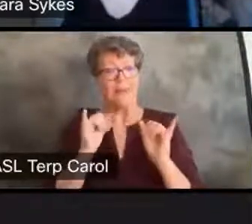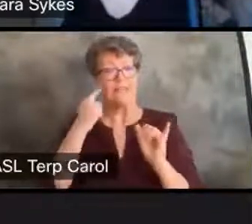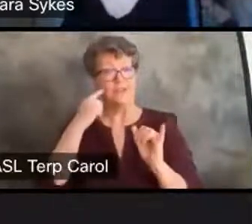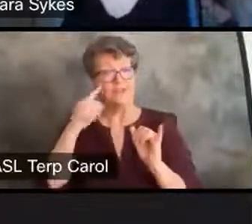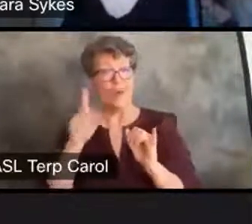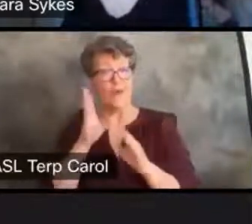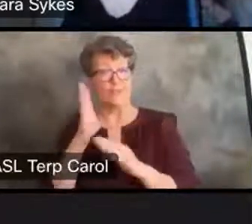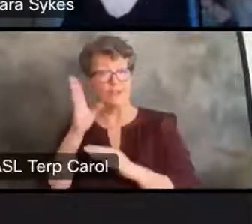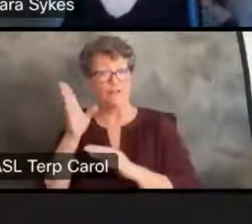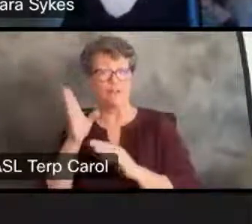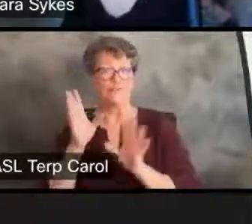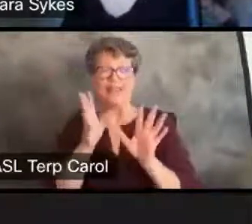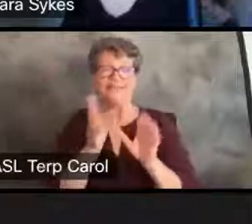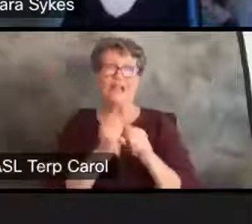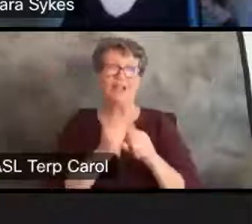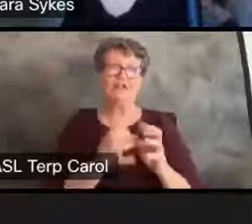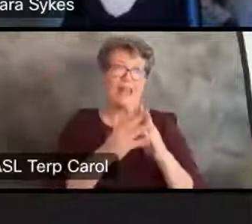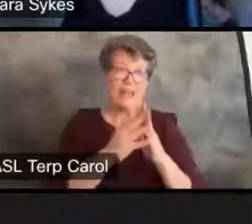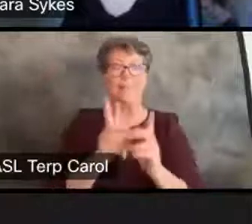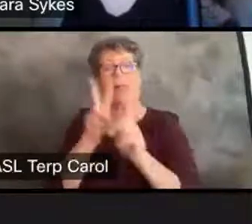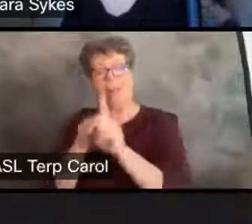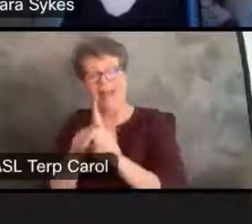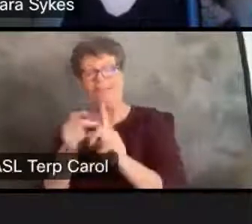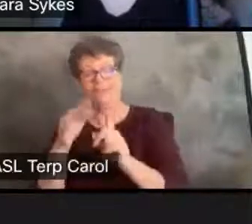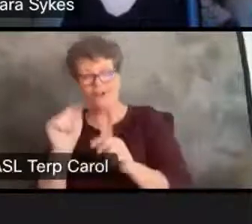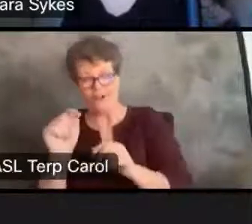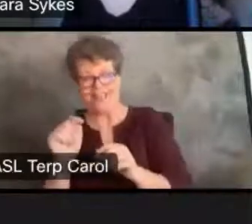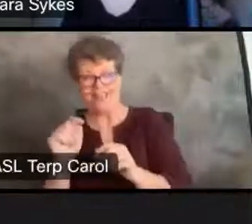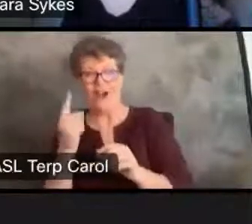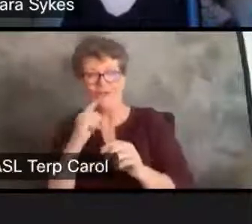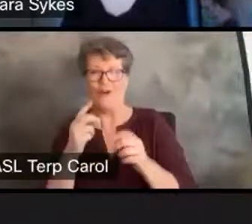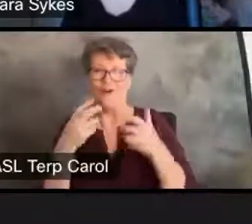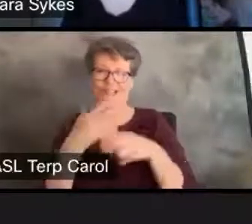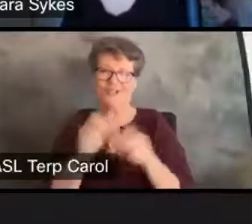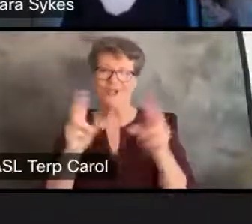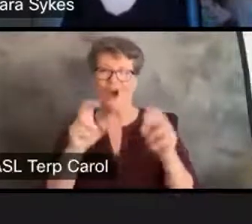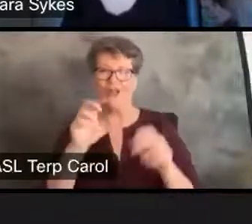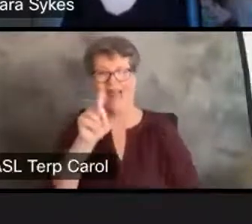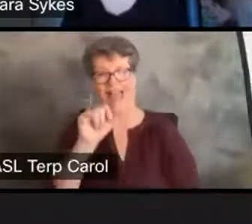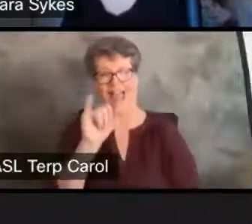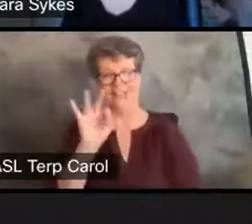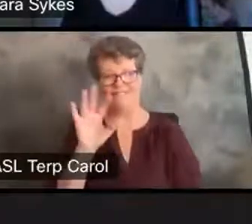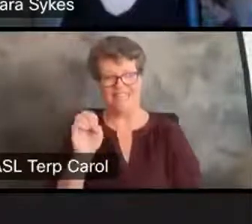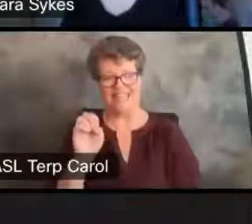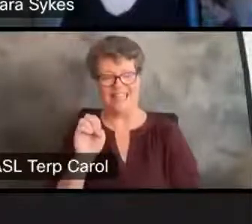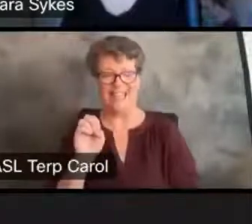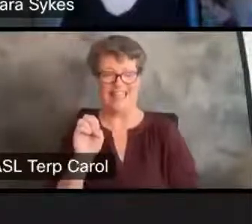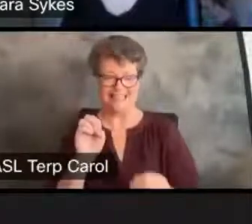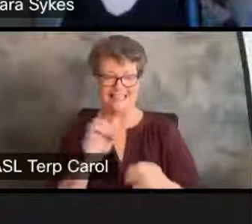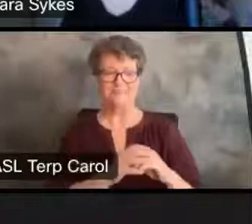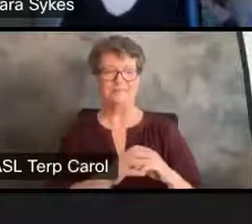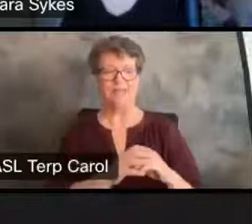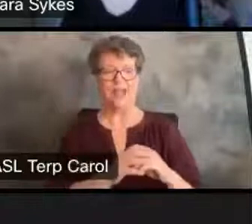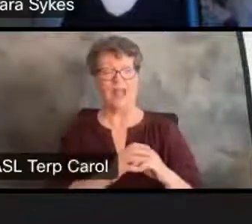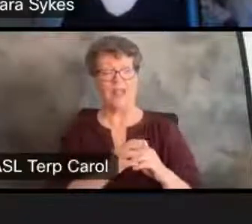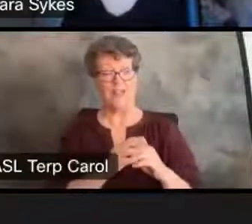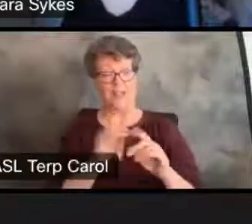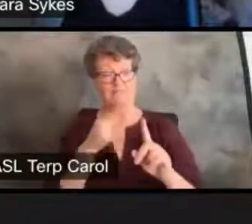Institute. Brilliant, brilliant man. As we partnered with him and Sierra College